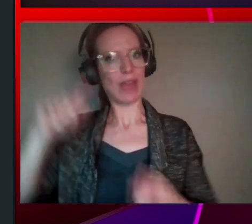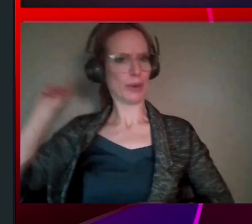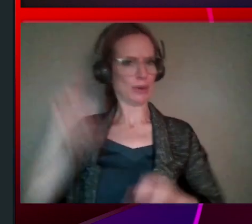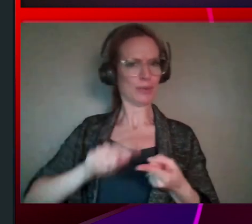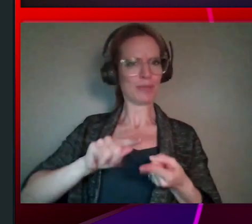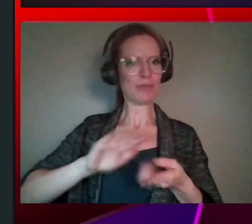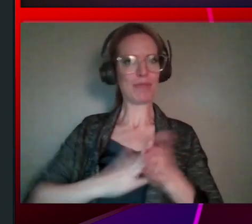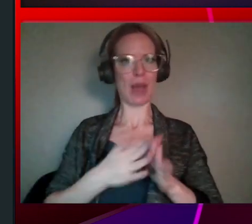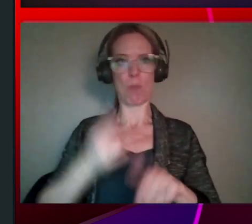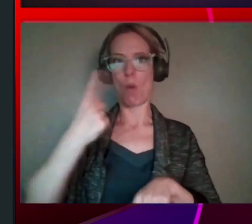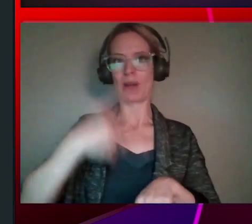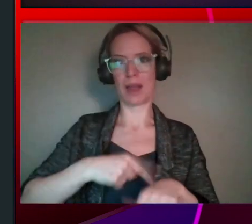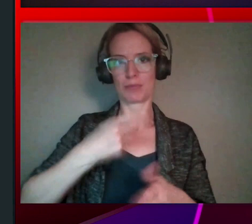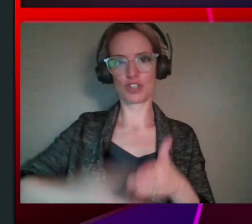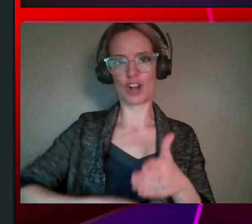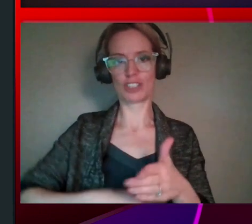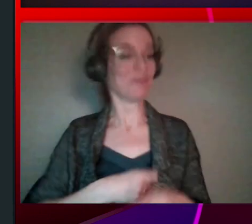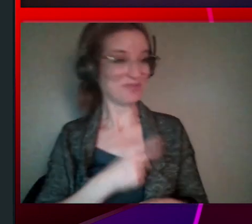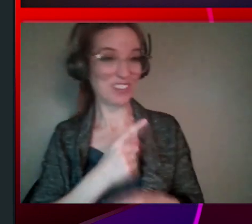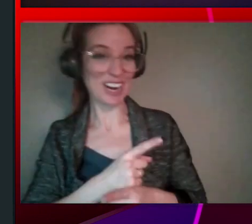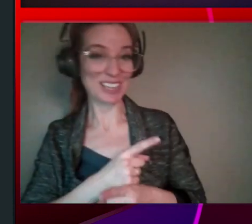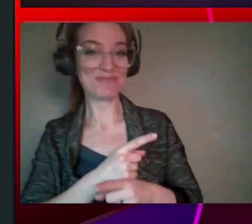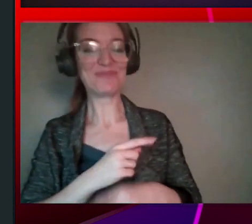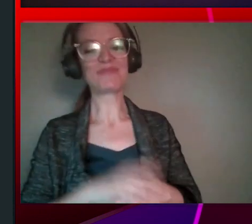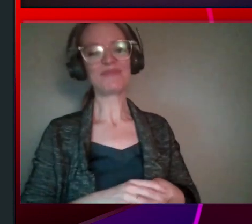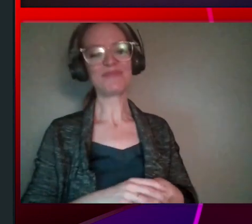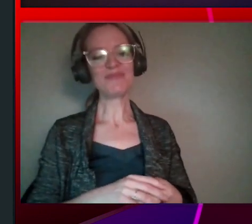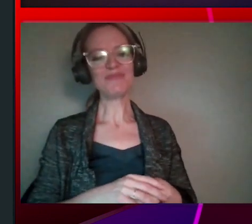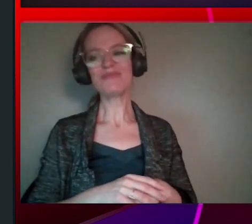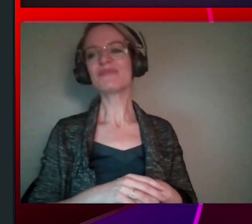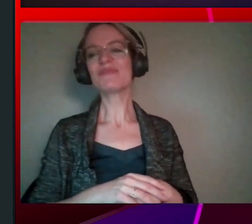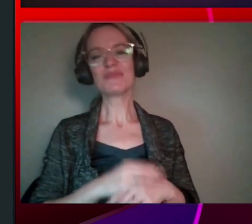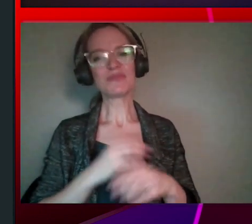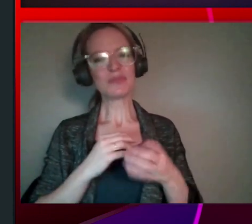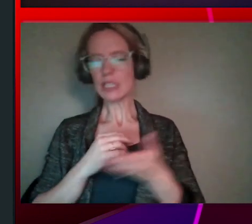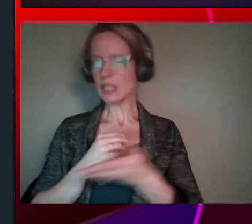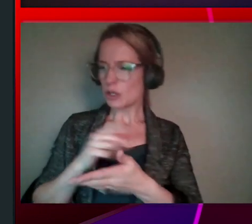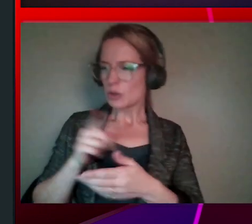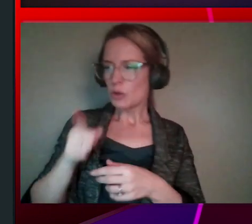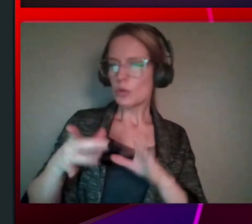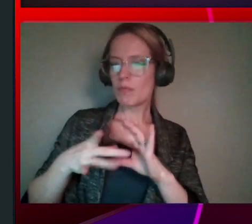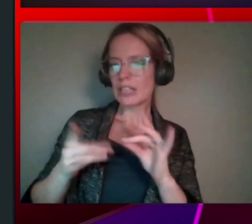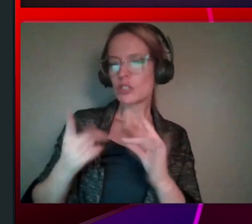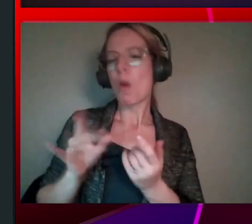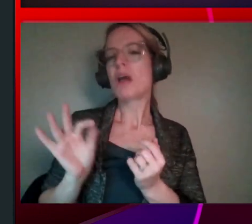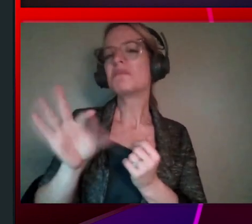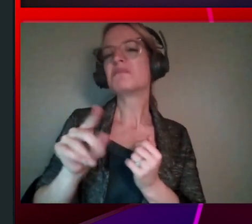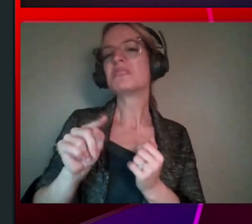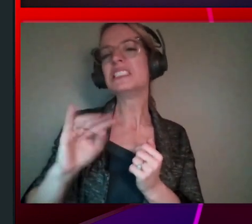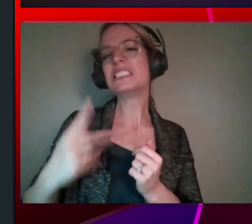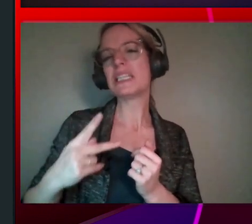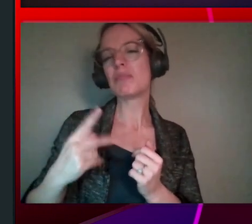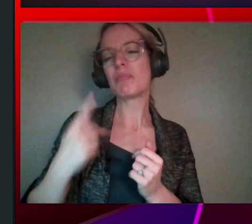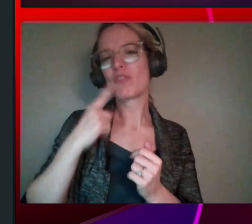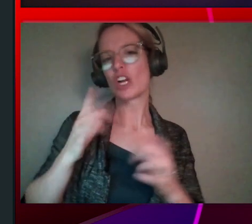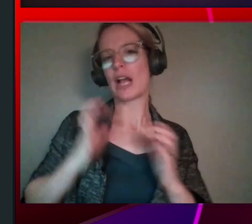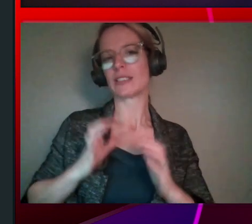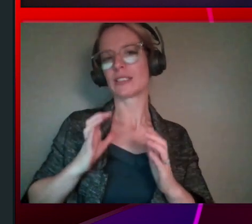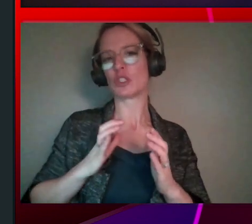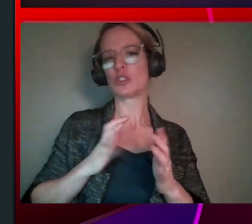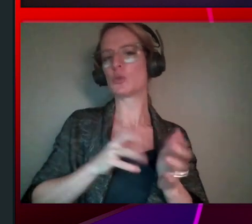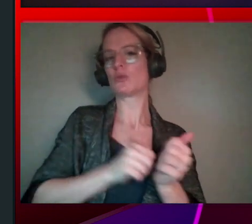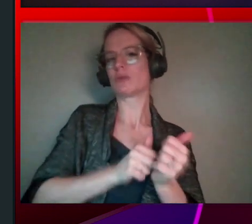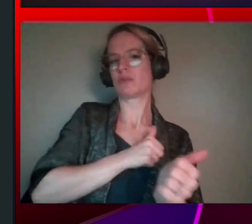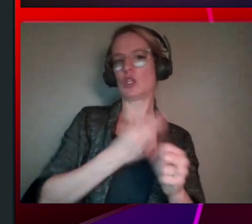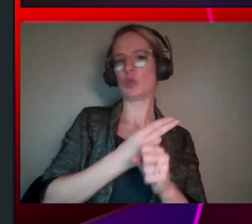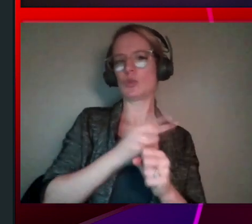amazing. You talked about a tip for a customer to maybe move away from using the latest alias. Is there anything else that